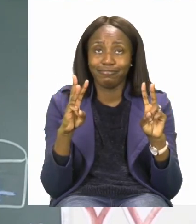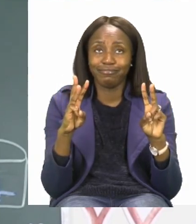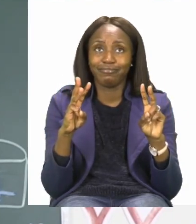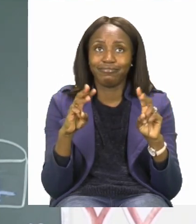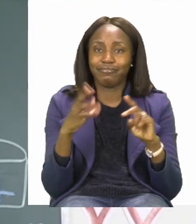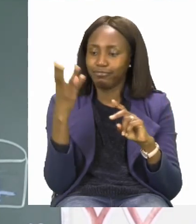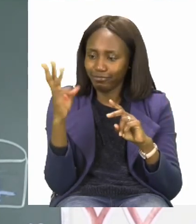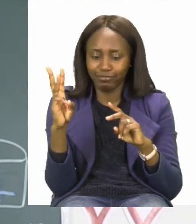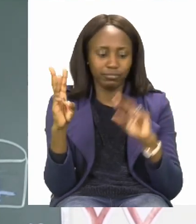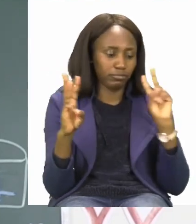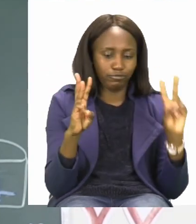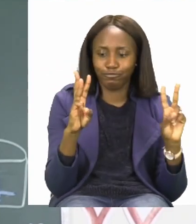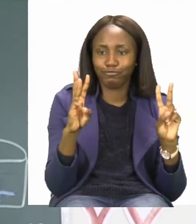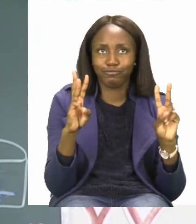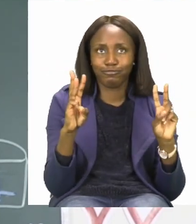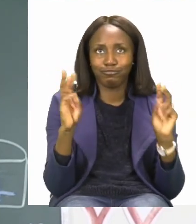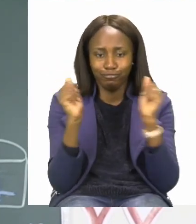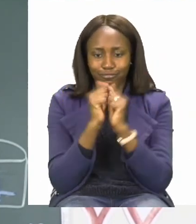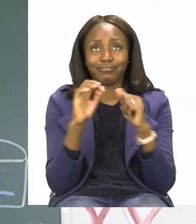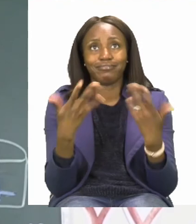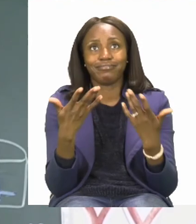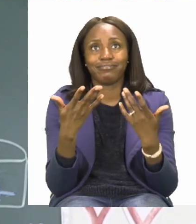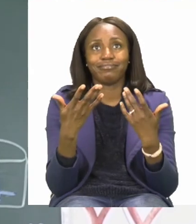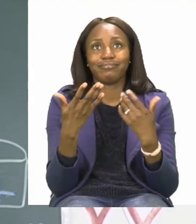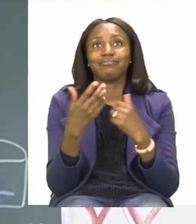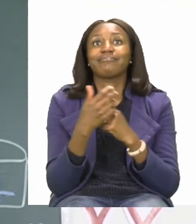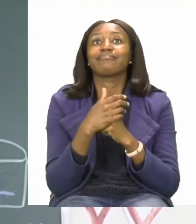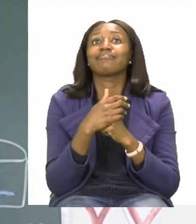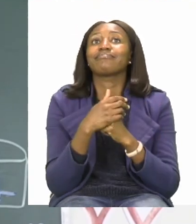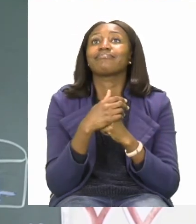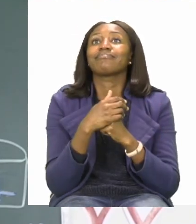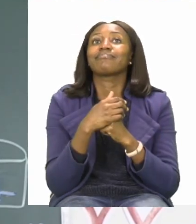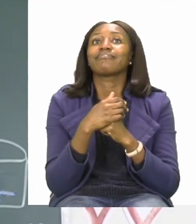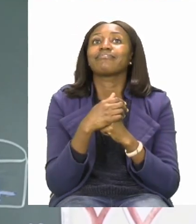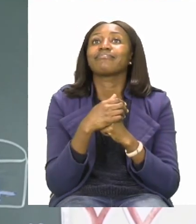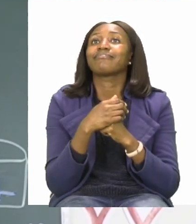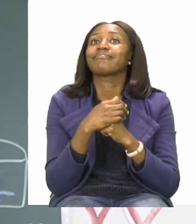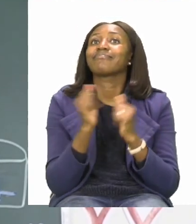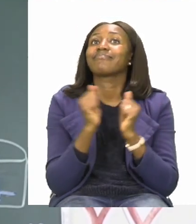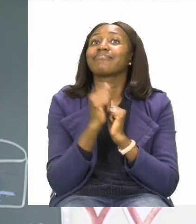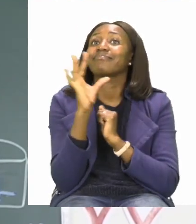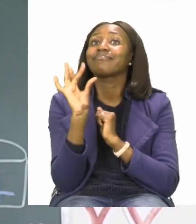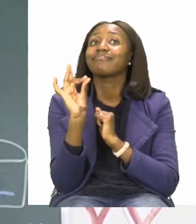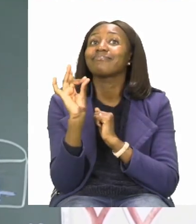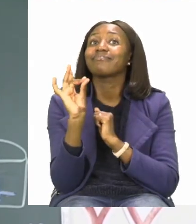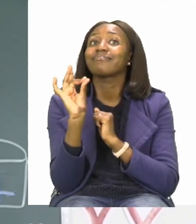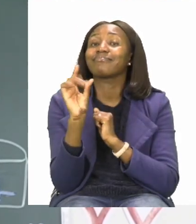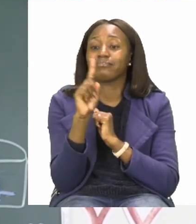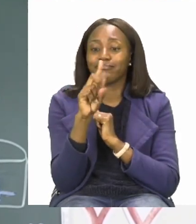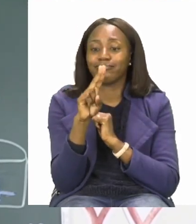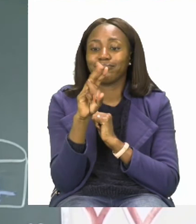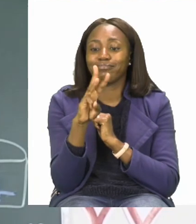in one hand, and then I add 2 more, 1, 2, I know that I have 1,